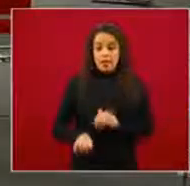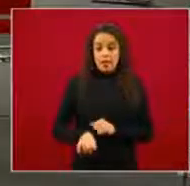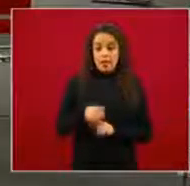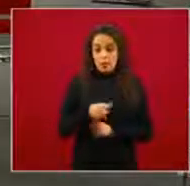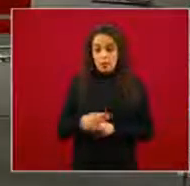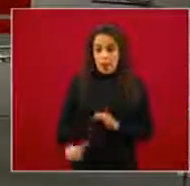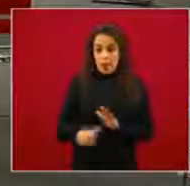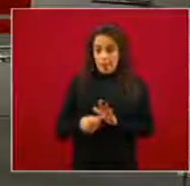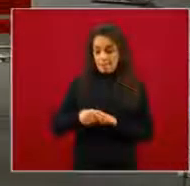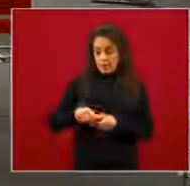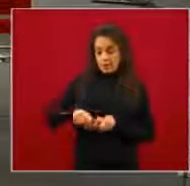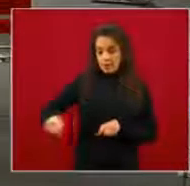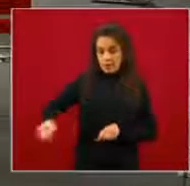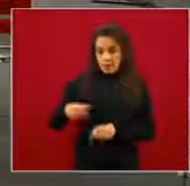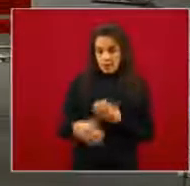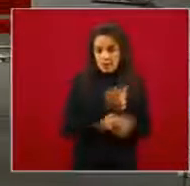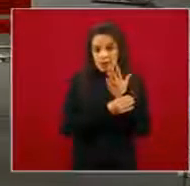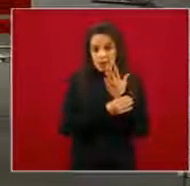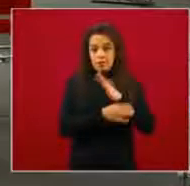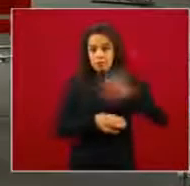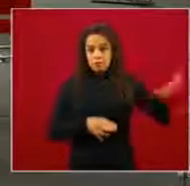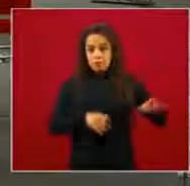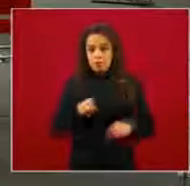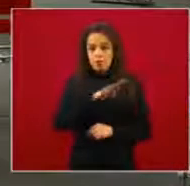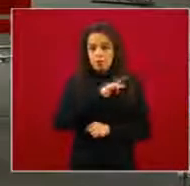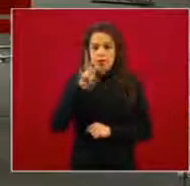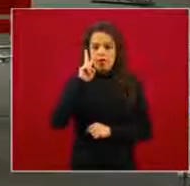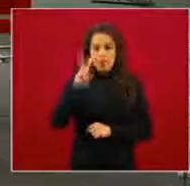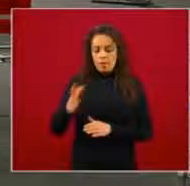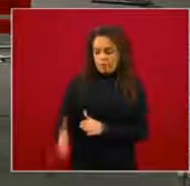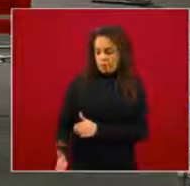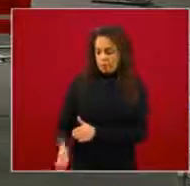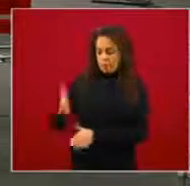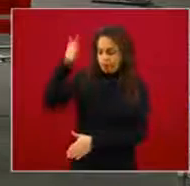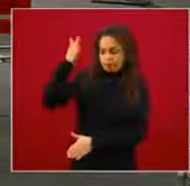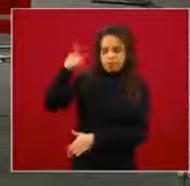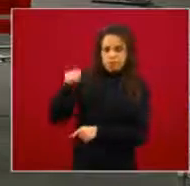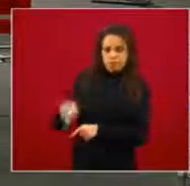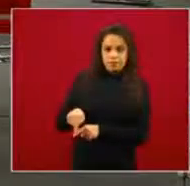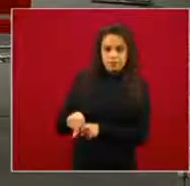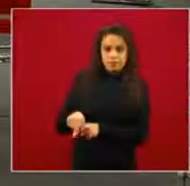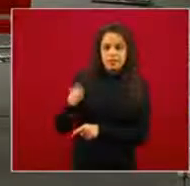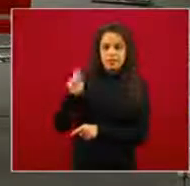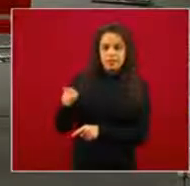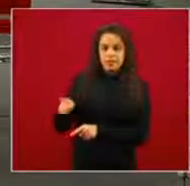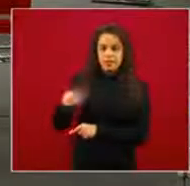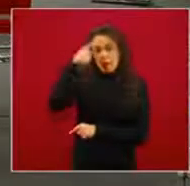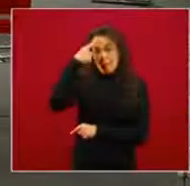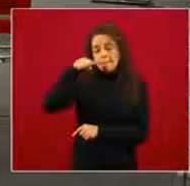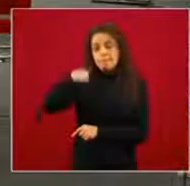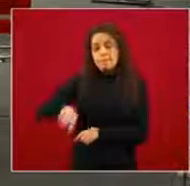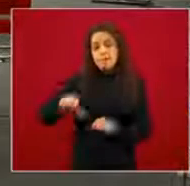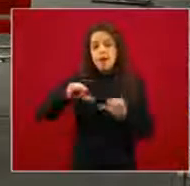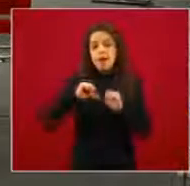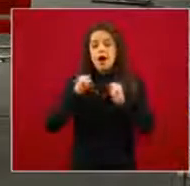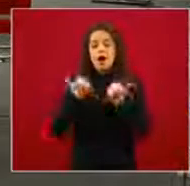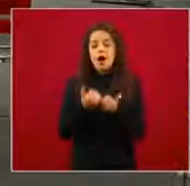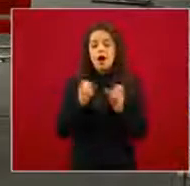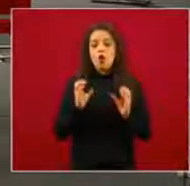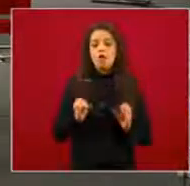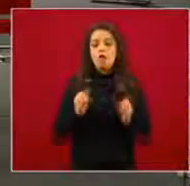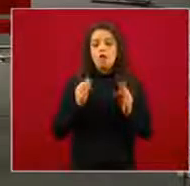side, to Dr. Hugo Lopez-Gatel, we have this barrier. This is a physical barrier for